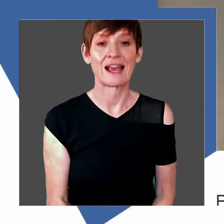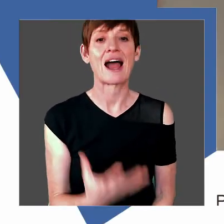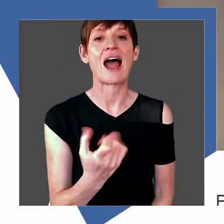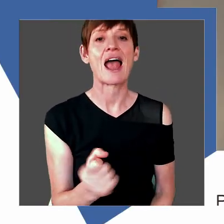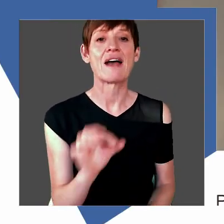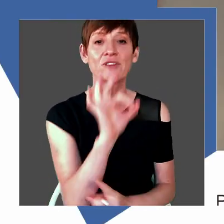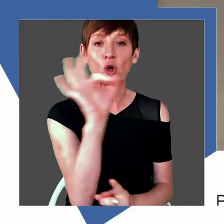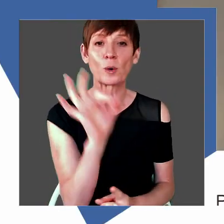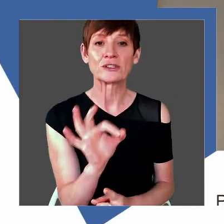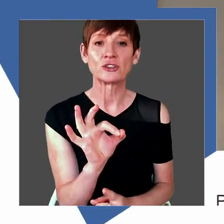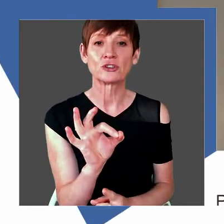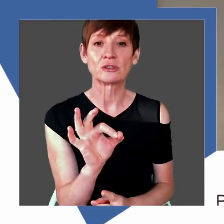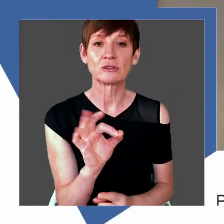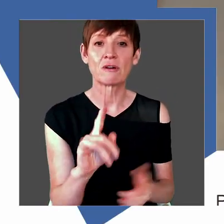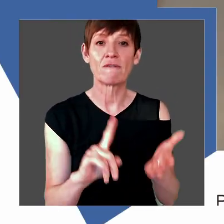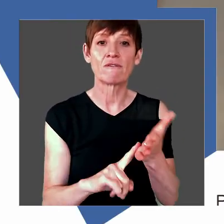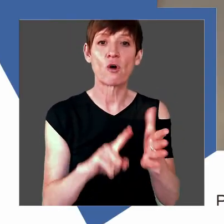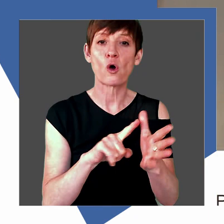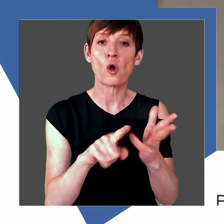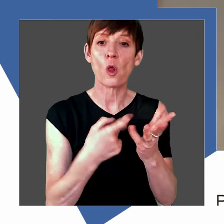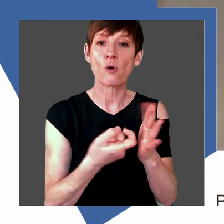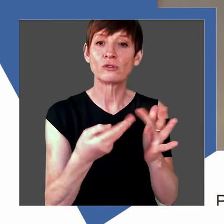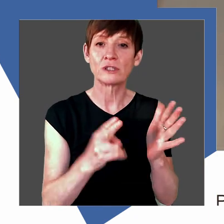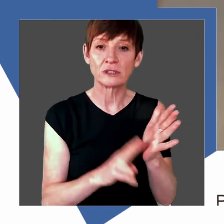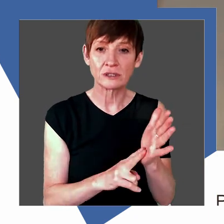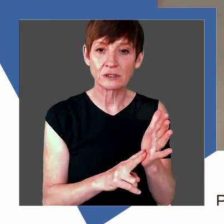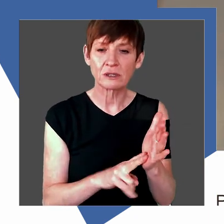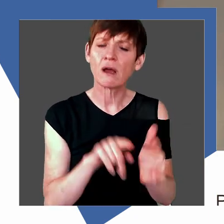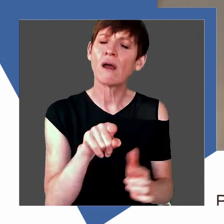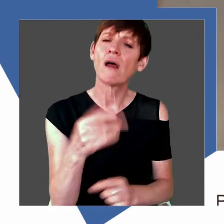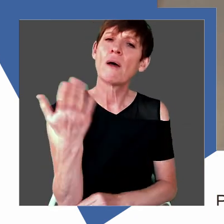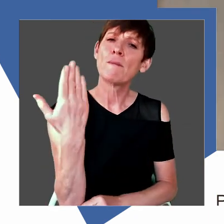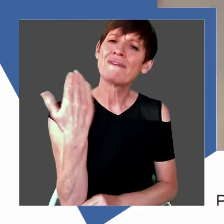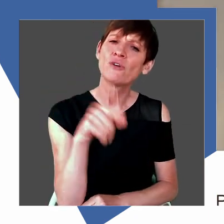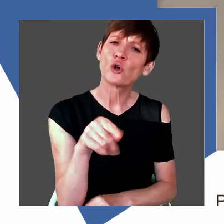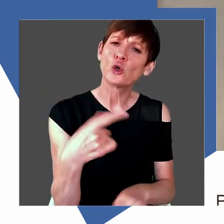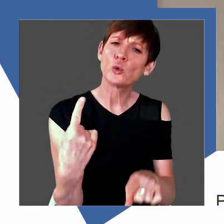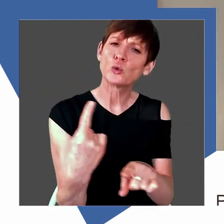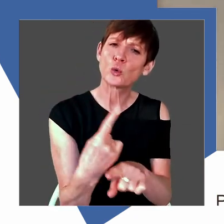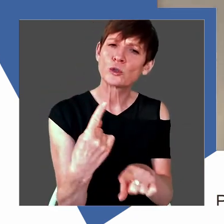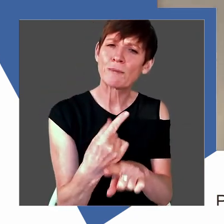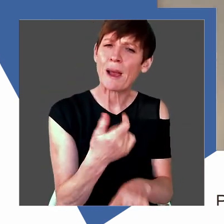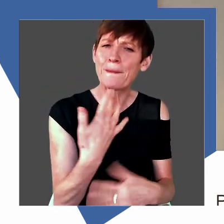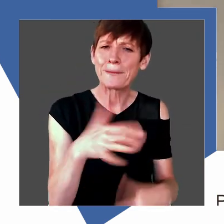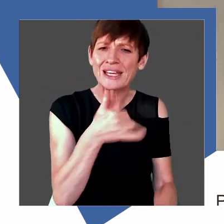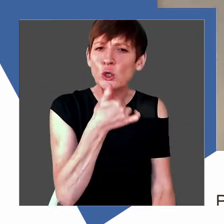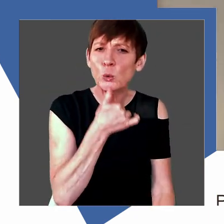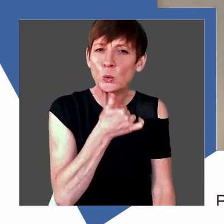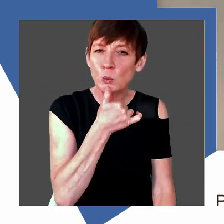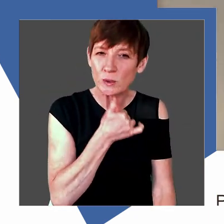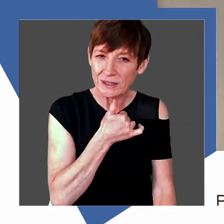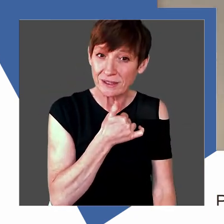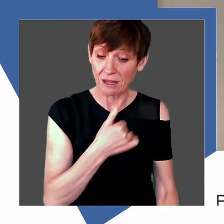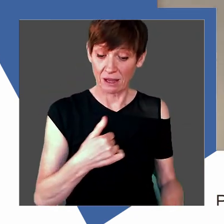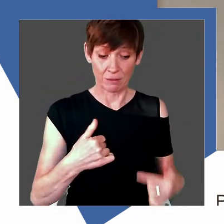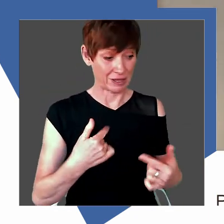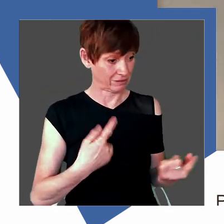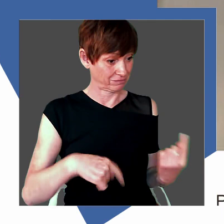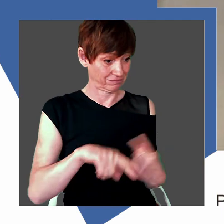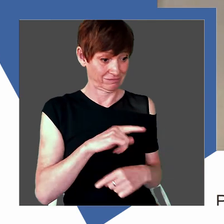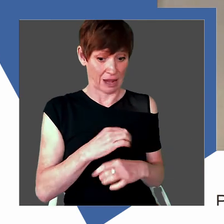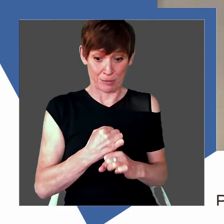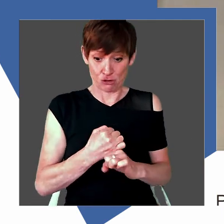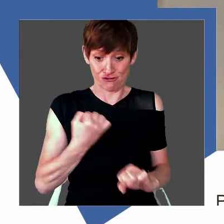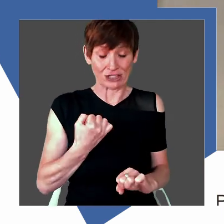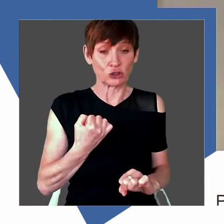Lauren. You did mention and you talked a little bit about exploitation. And as a recent graduate, how to